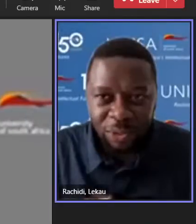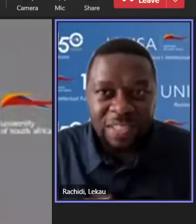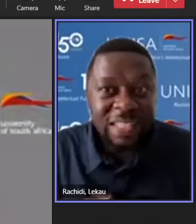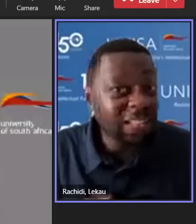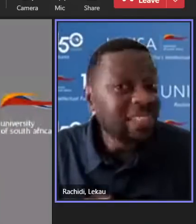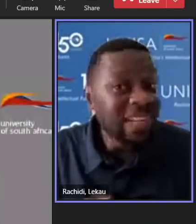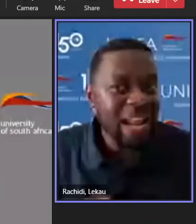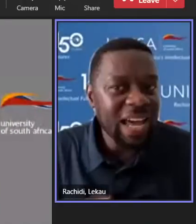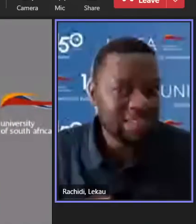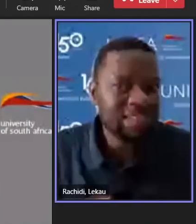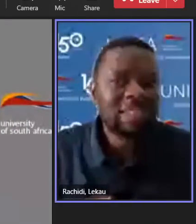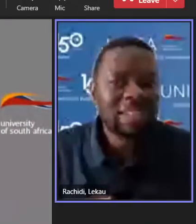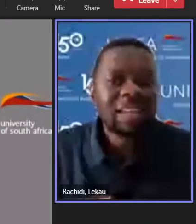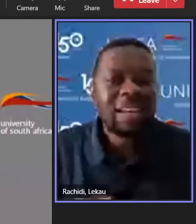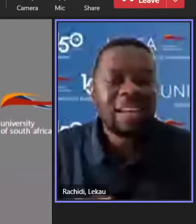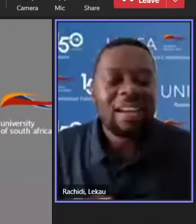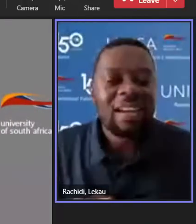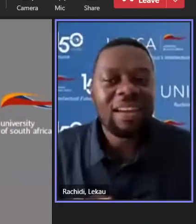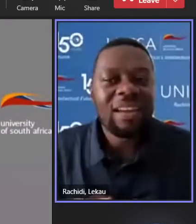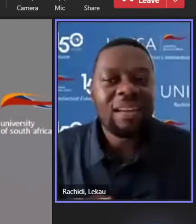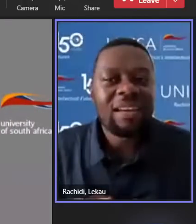students may not yet realize